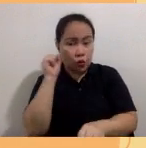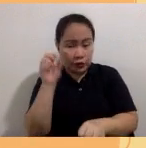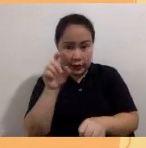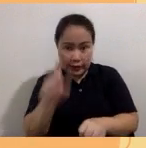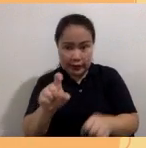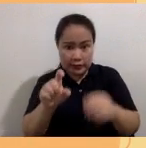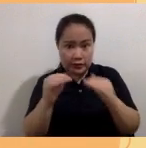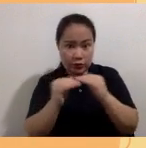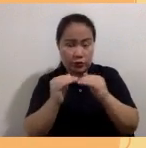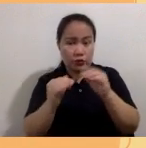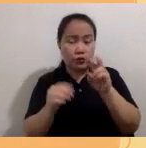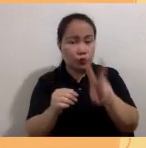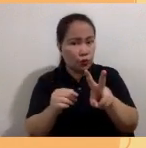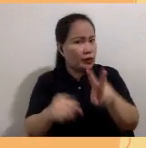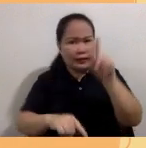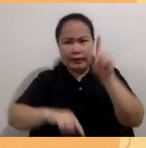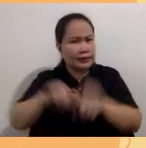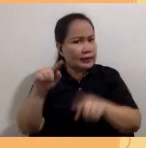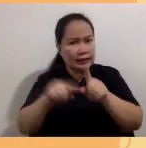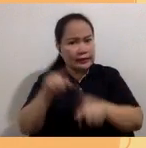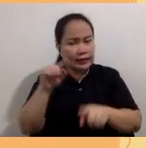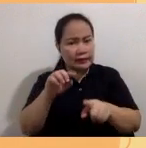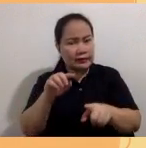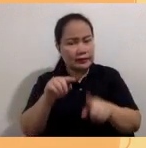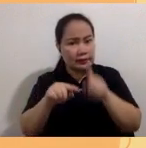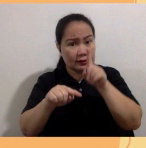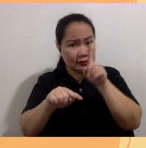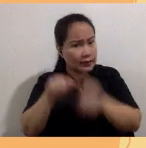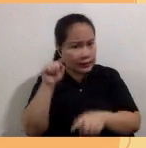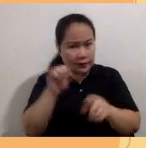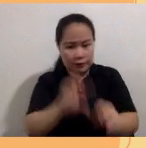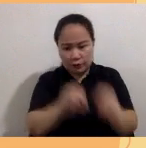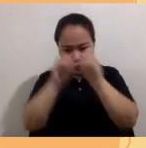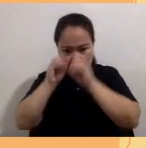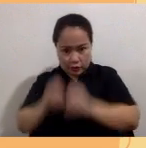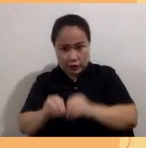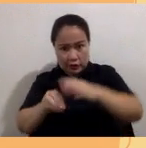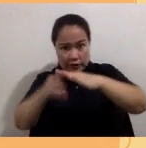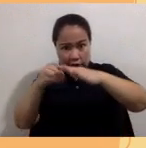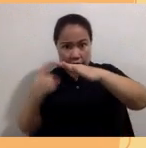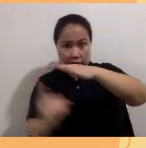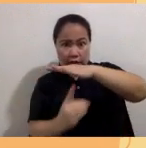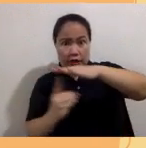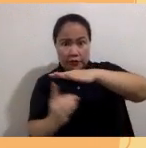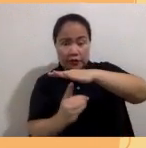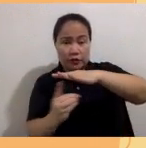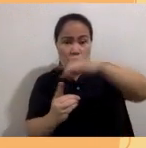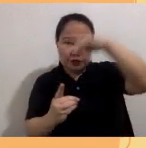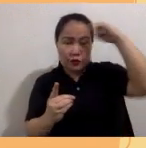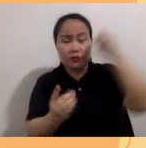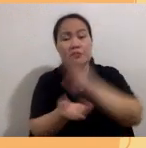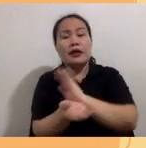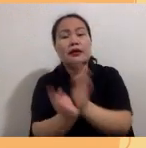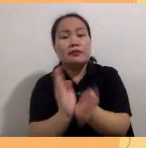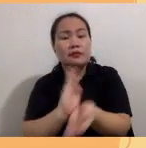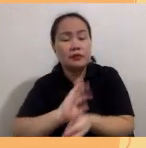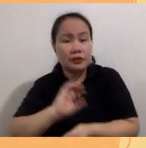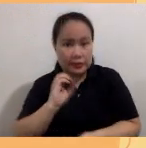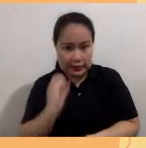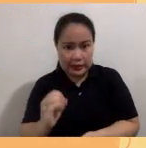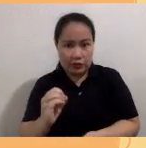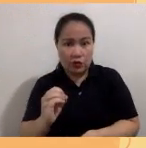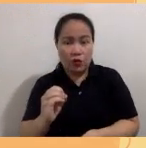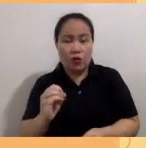yung value ng variable na hindi pwedeng i-substitute dun sa expression natin. Bakit? That will make